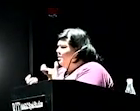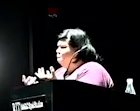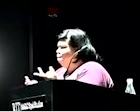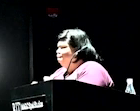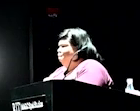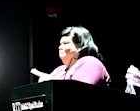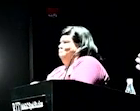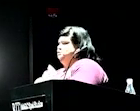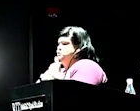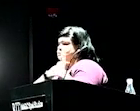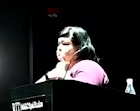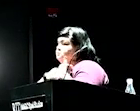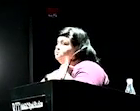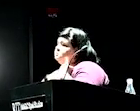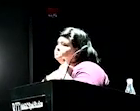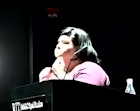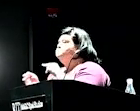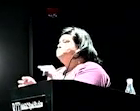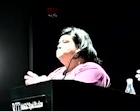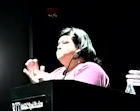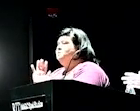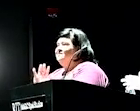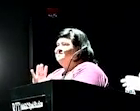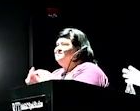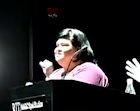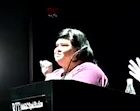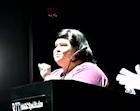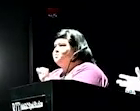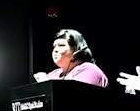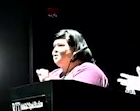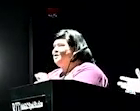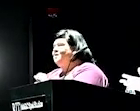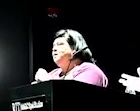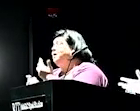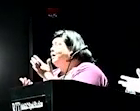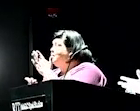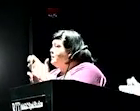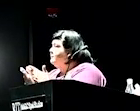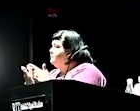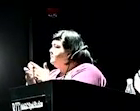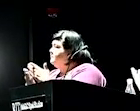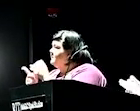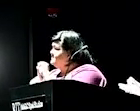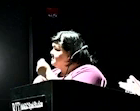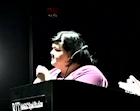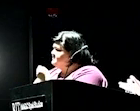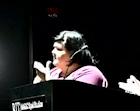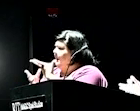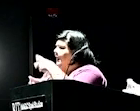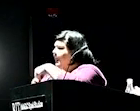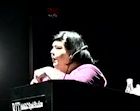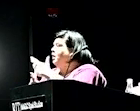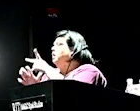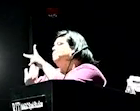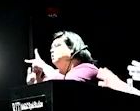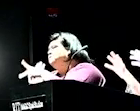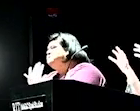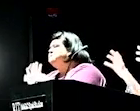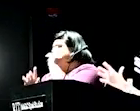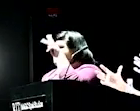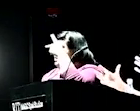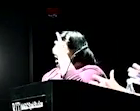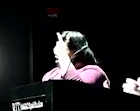you're really working with, in some cases, the politics or the policies, and